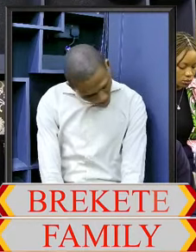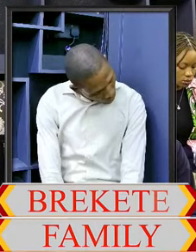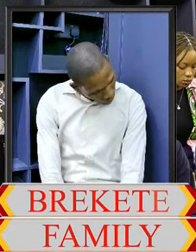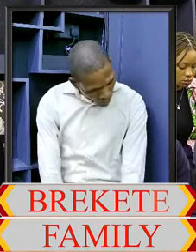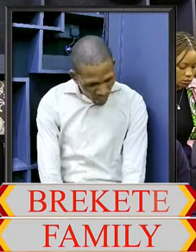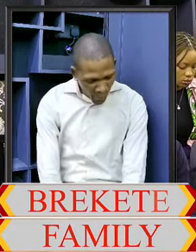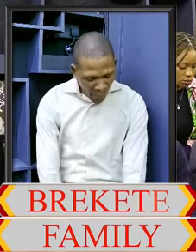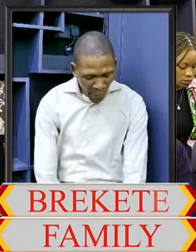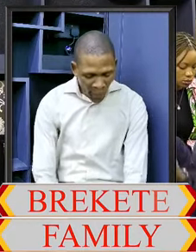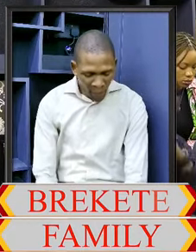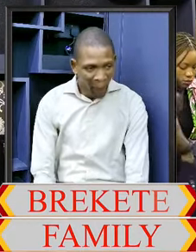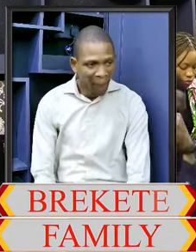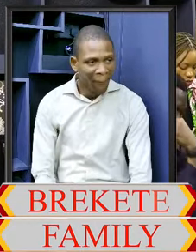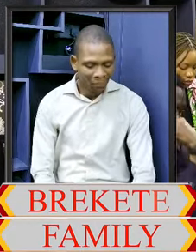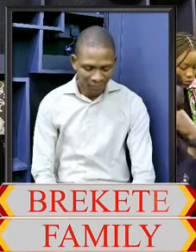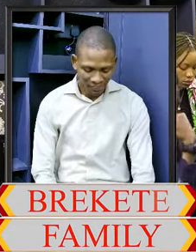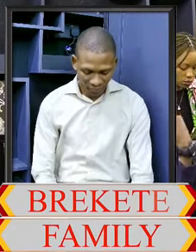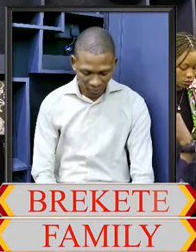1 month.